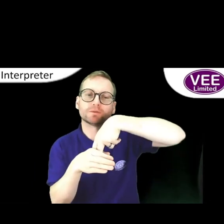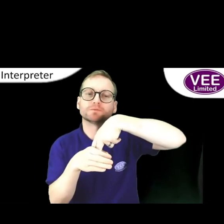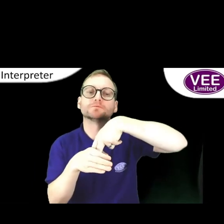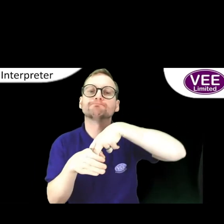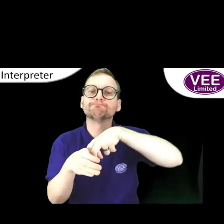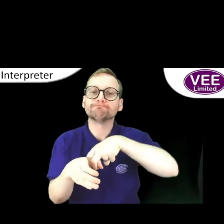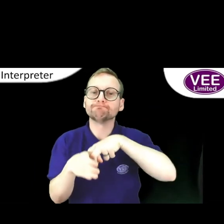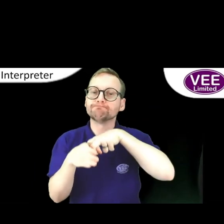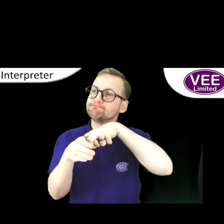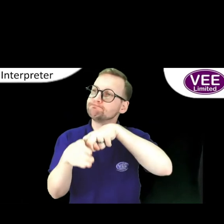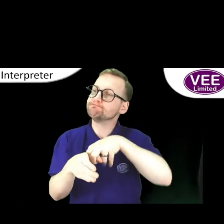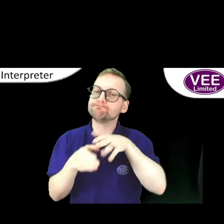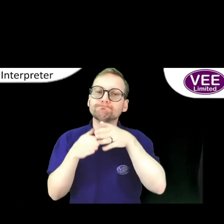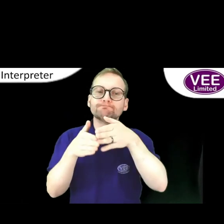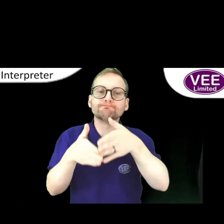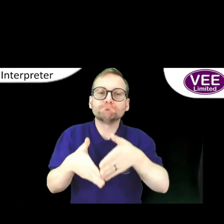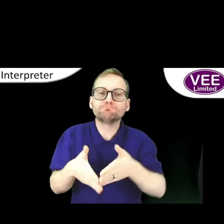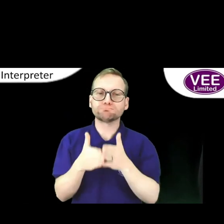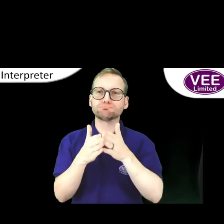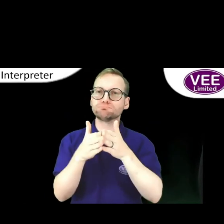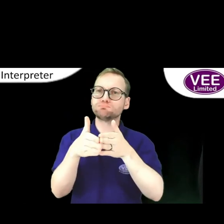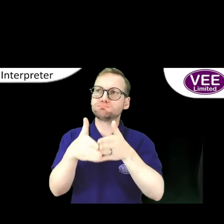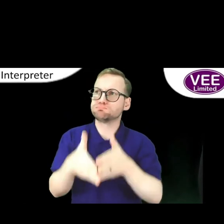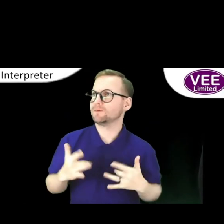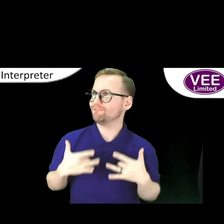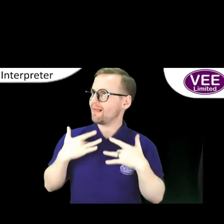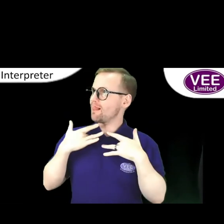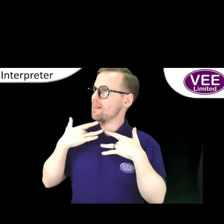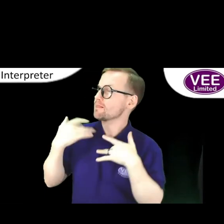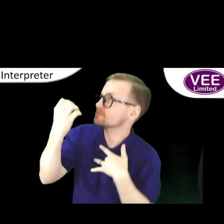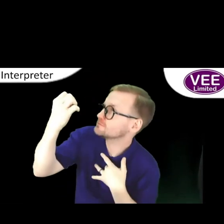There we were as the waves rolled to the sun.